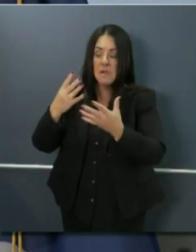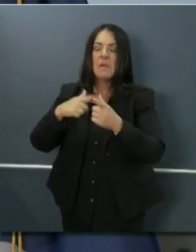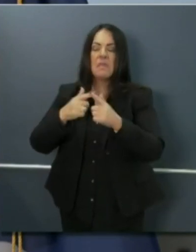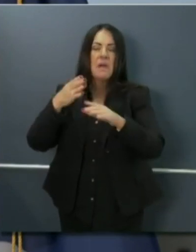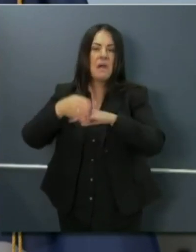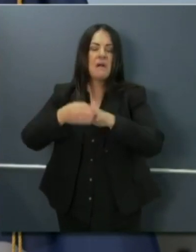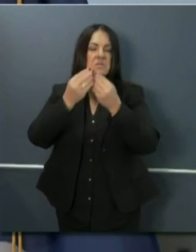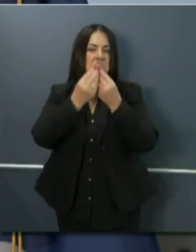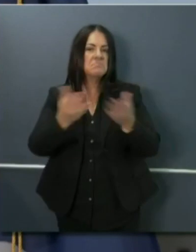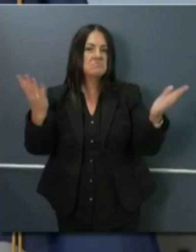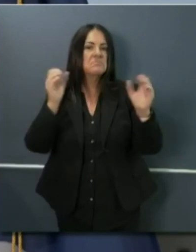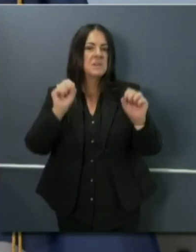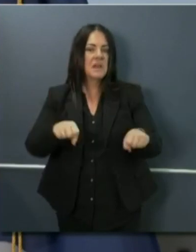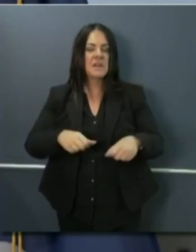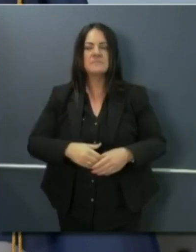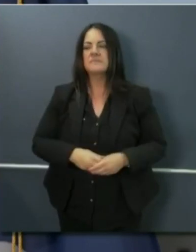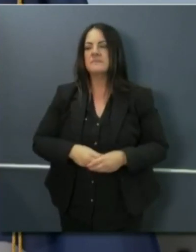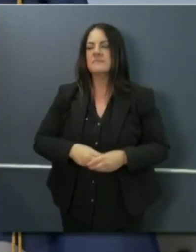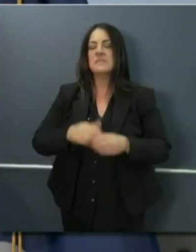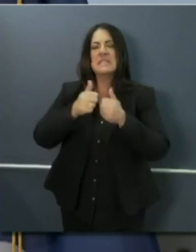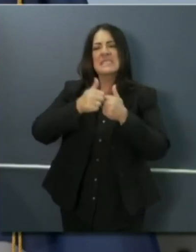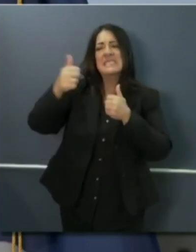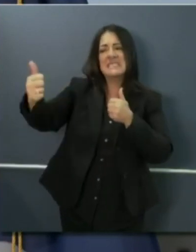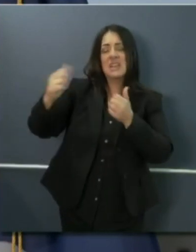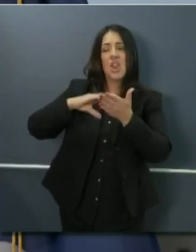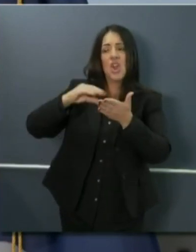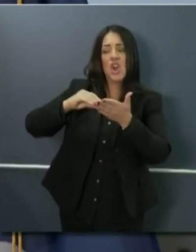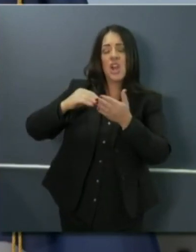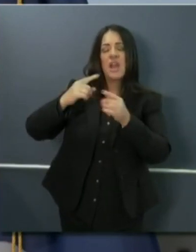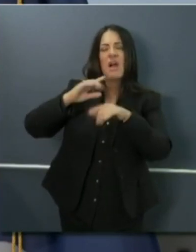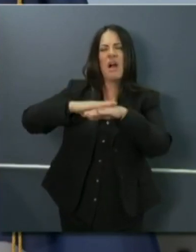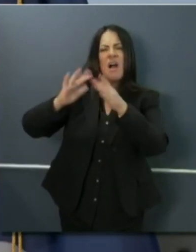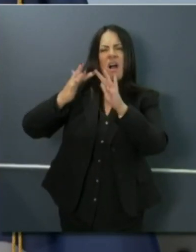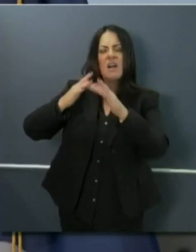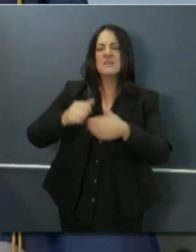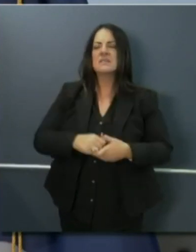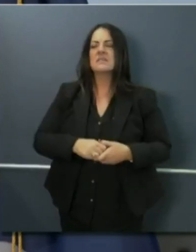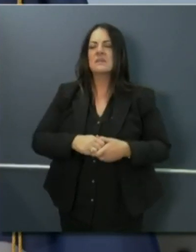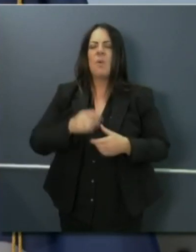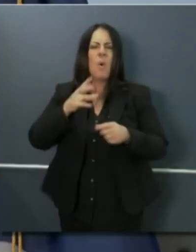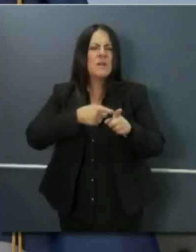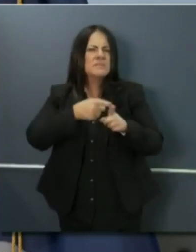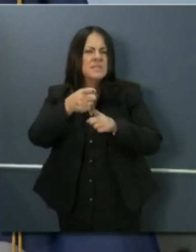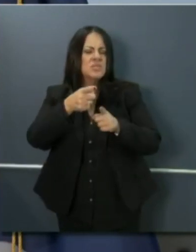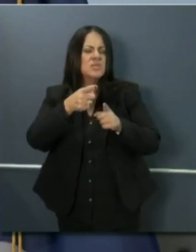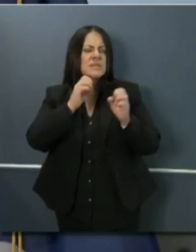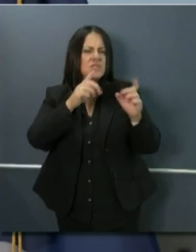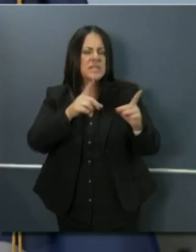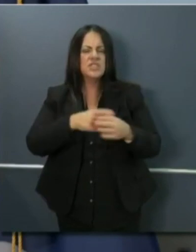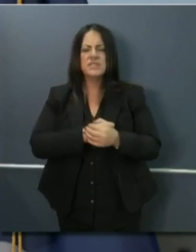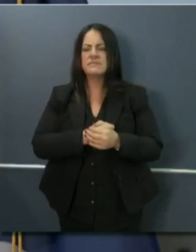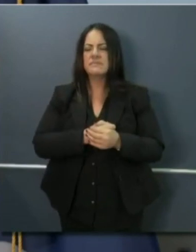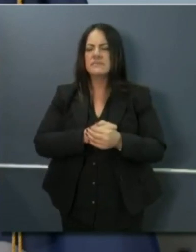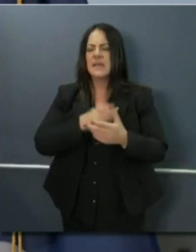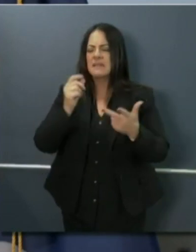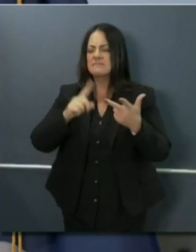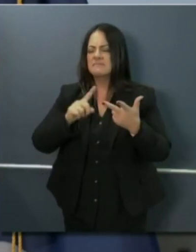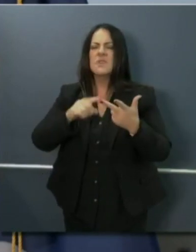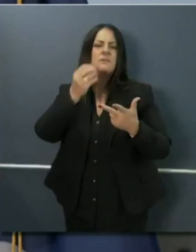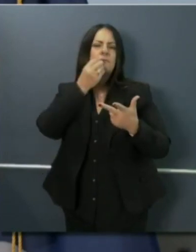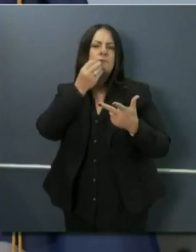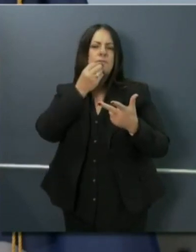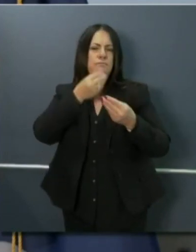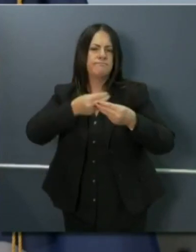of distance learning, but special education and the issue related to food distribution. So that's the